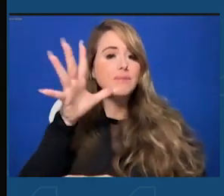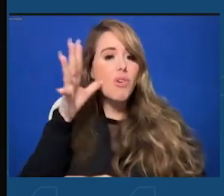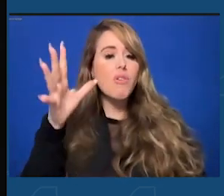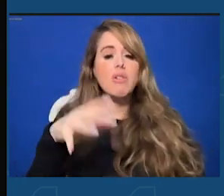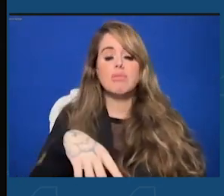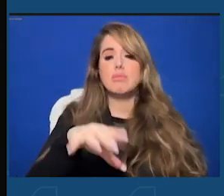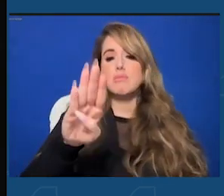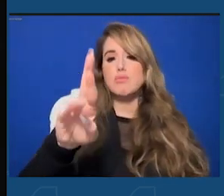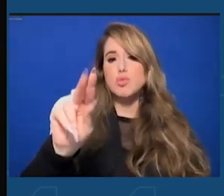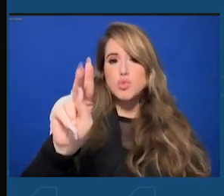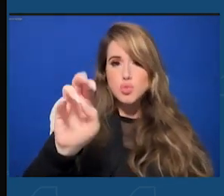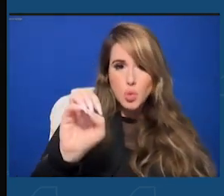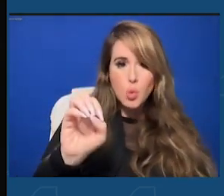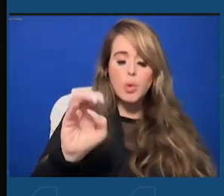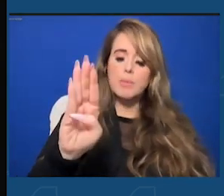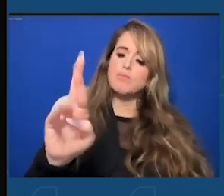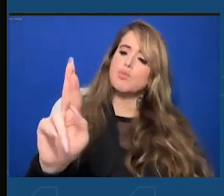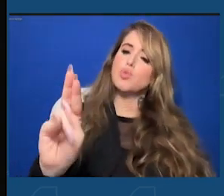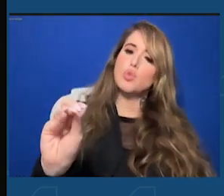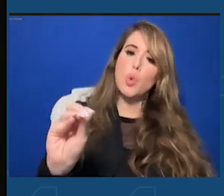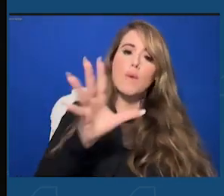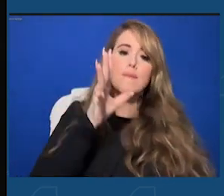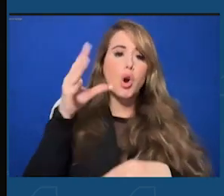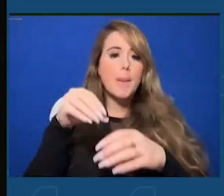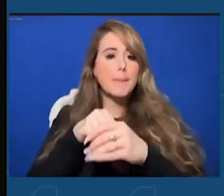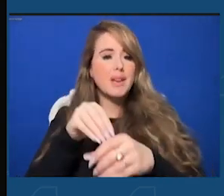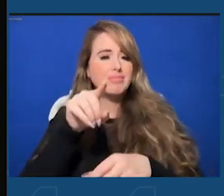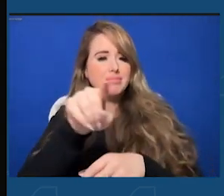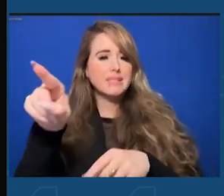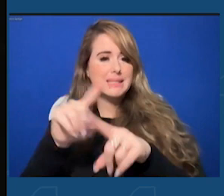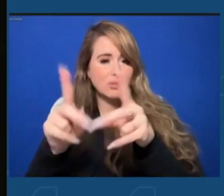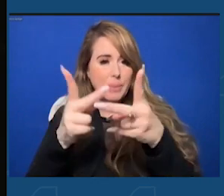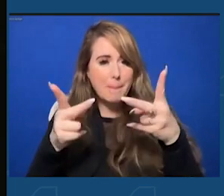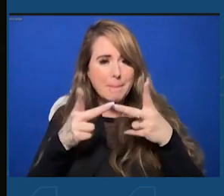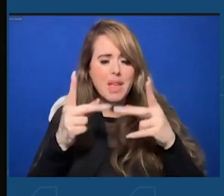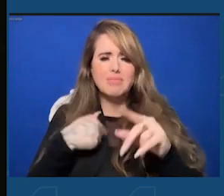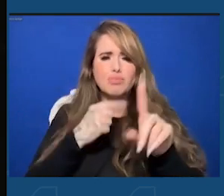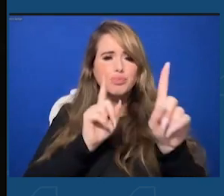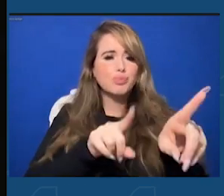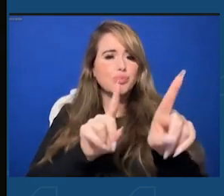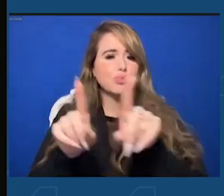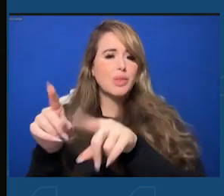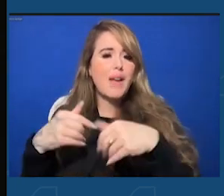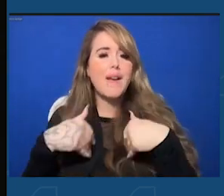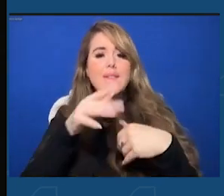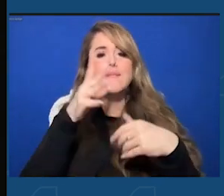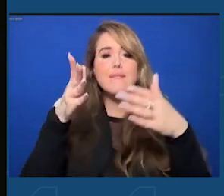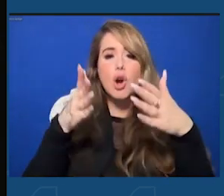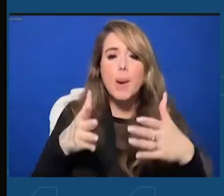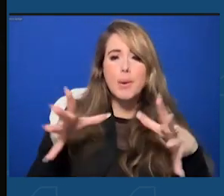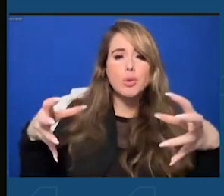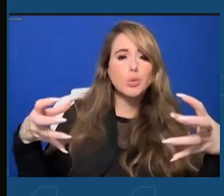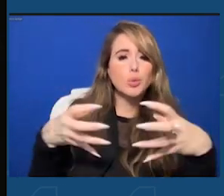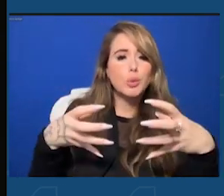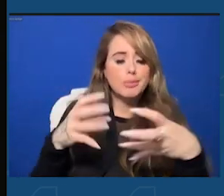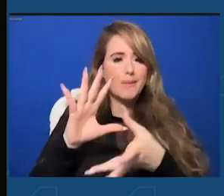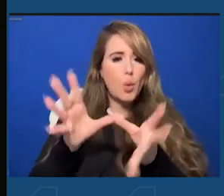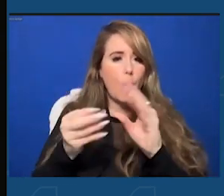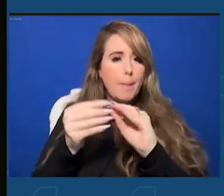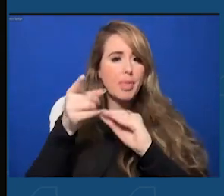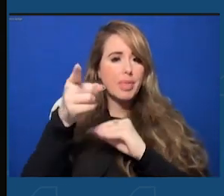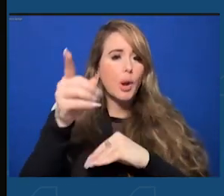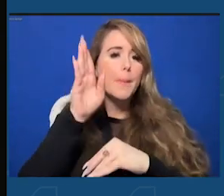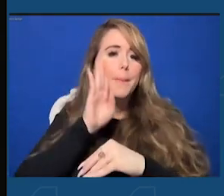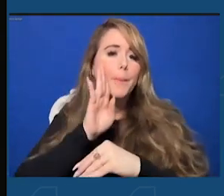in Manorville and all these little wonderful communities. Had a great farmer forum on Long Island at the brewery out there.